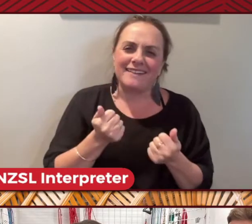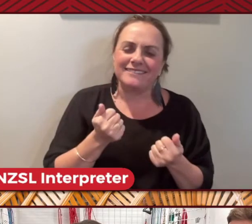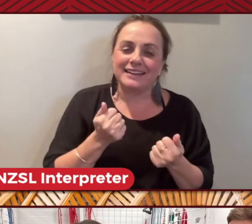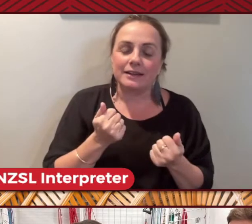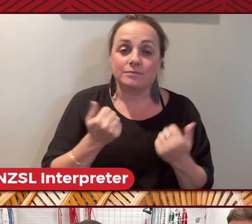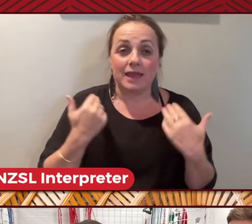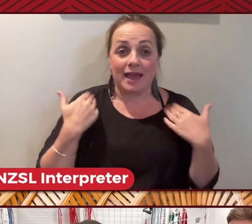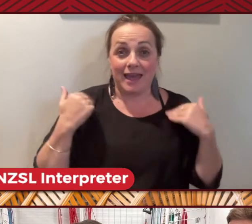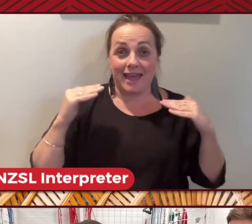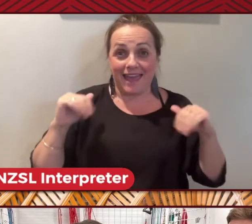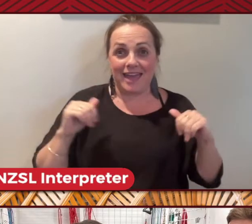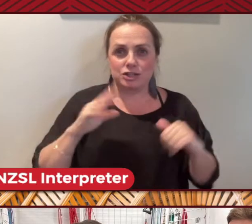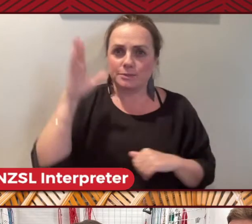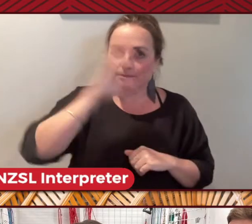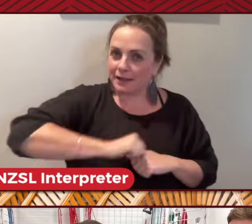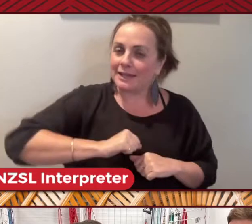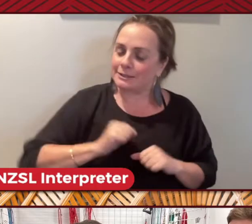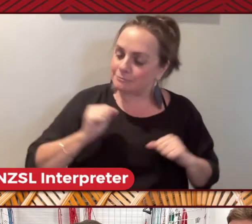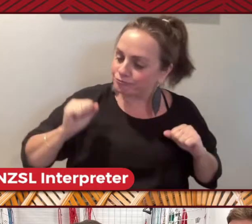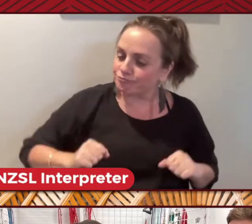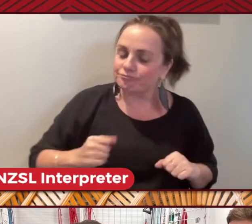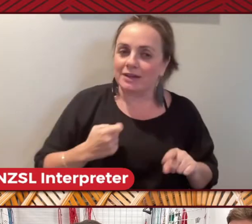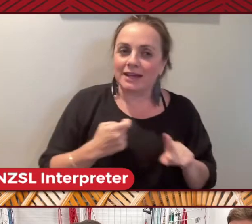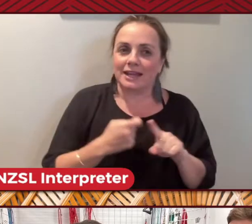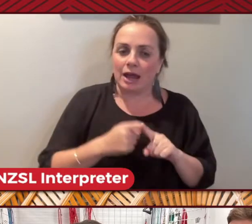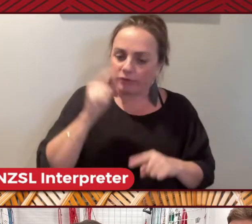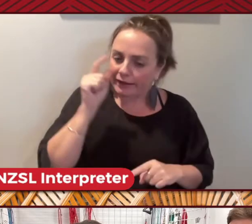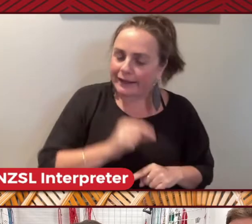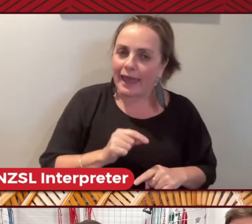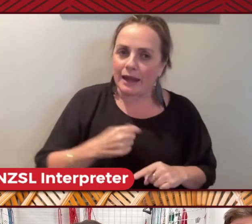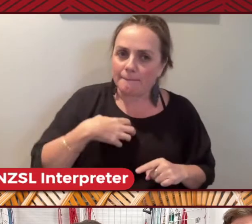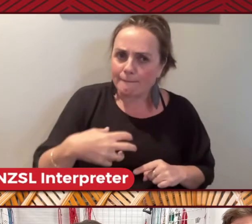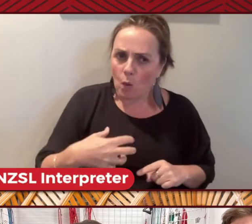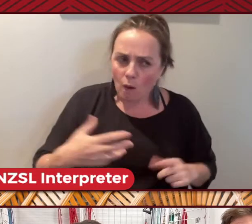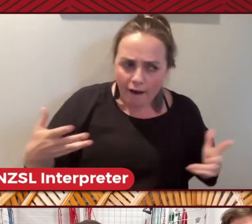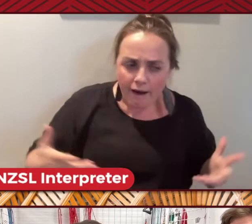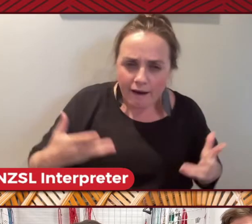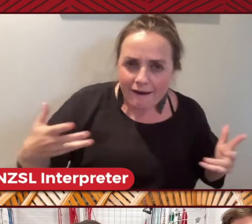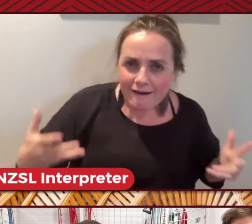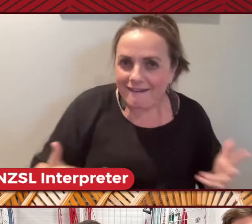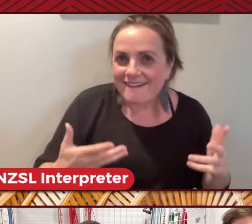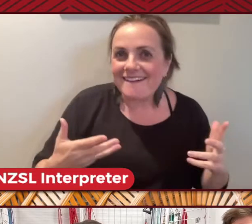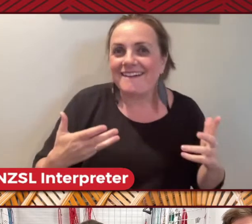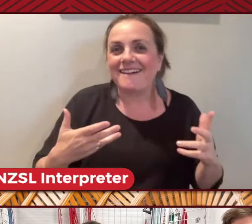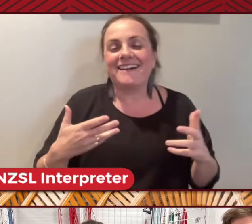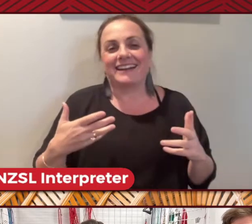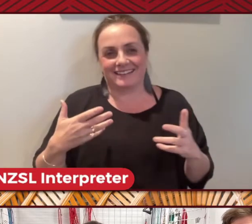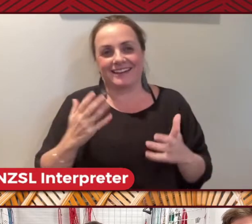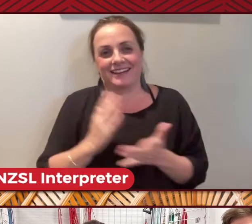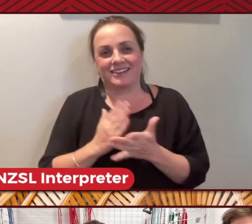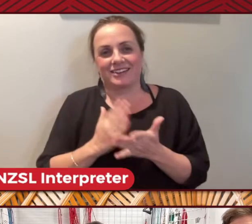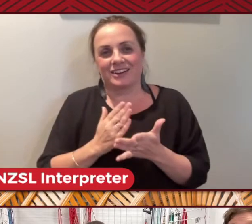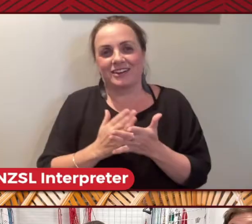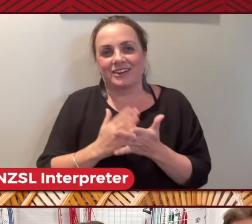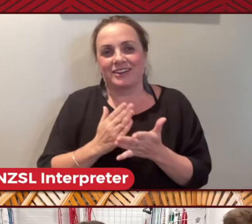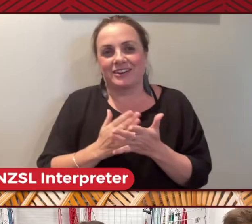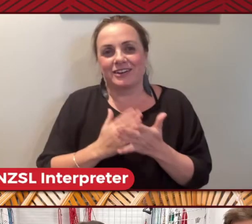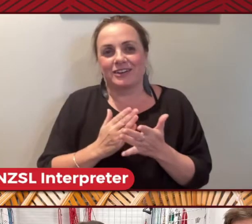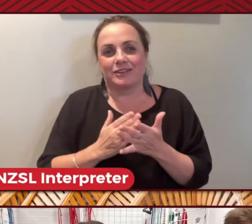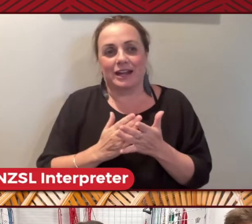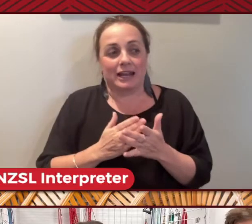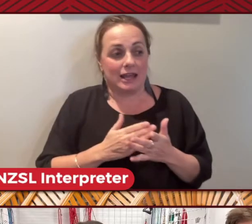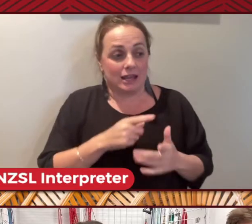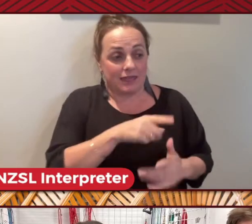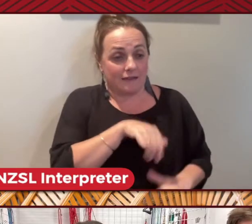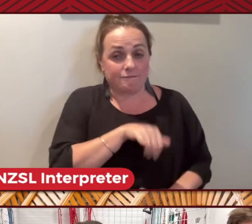Ange, believed that Kiara was capable of more and really, traveling to another country.